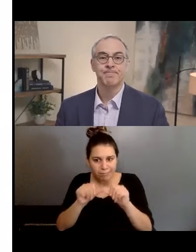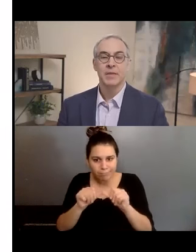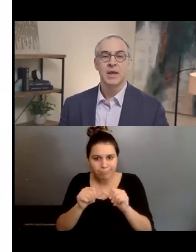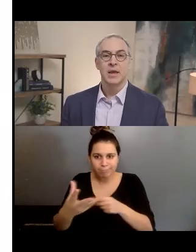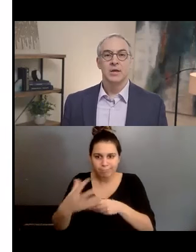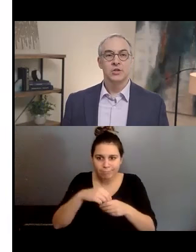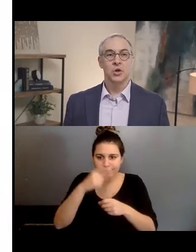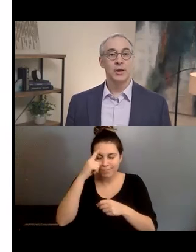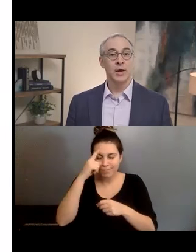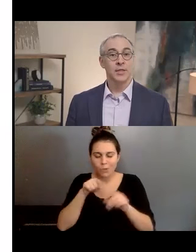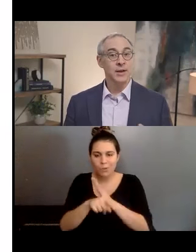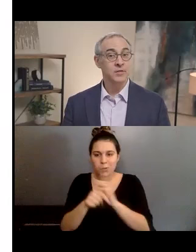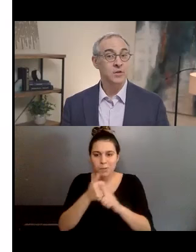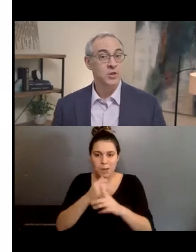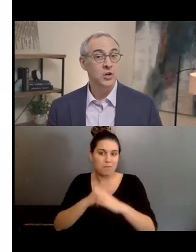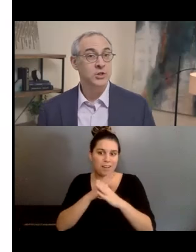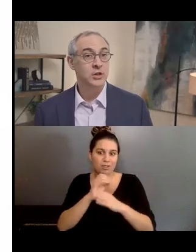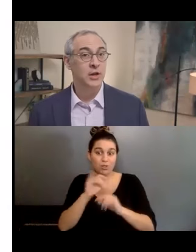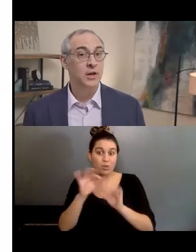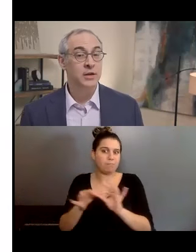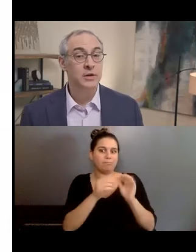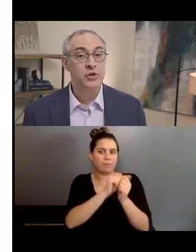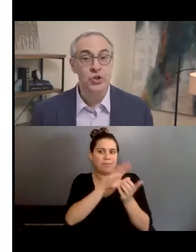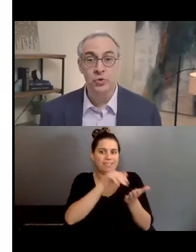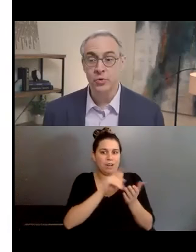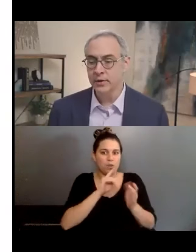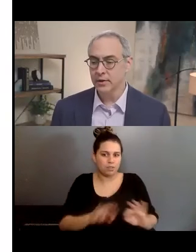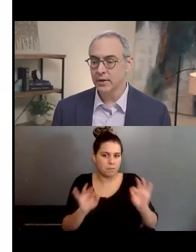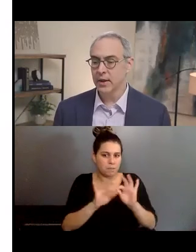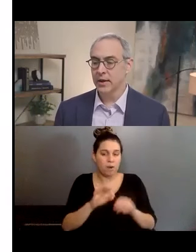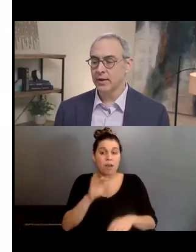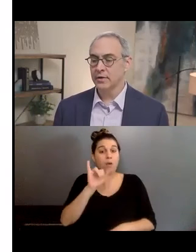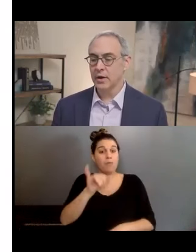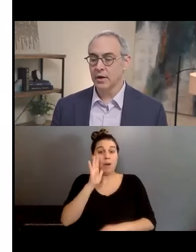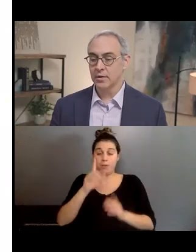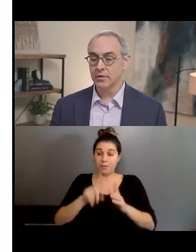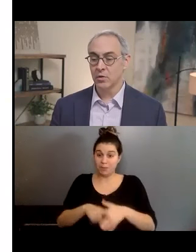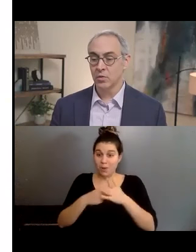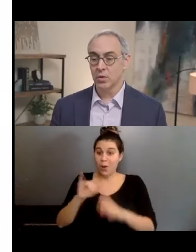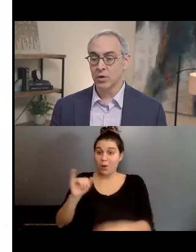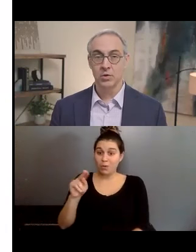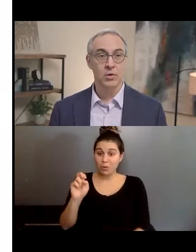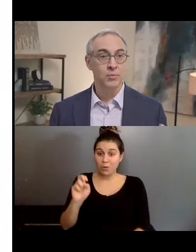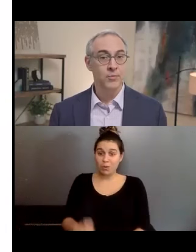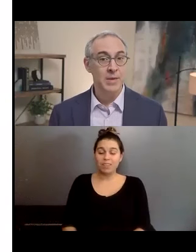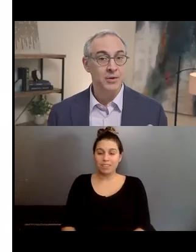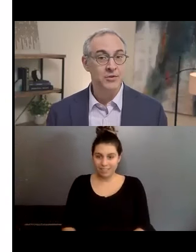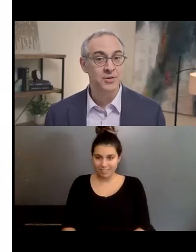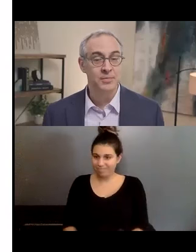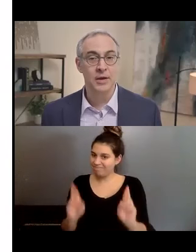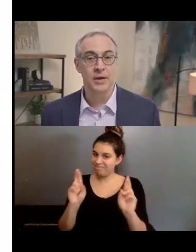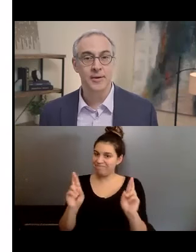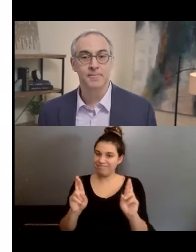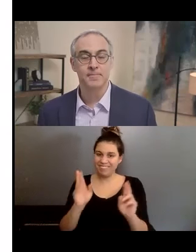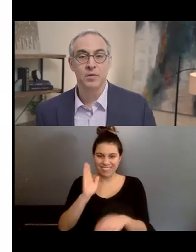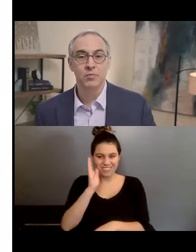prevention. So that is going to launch here in June. And so we'll hopefully be able